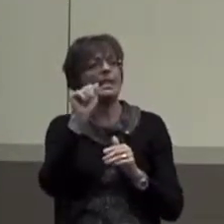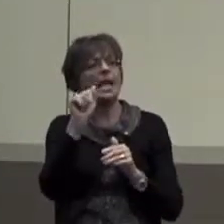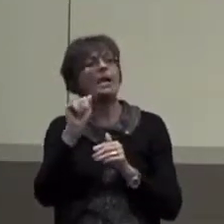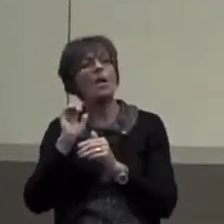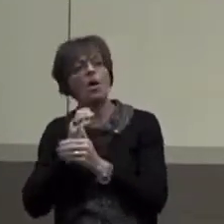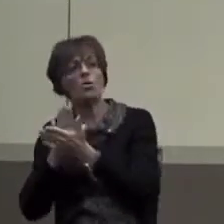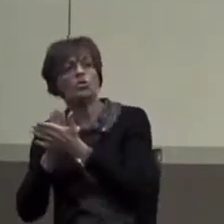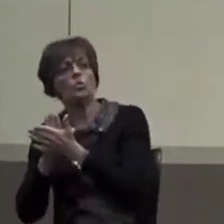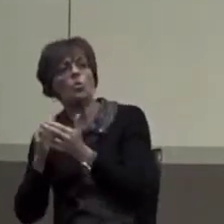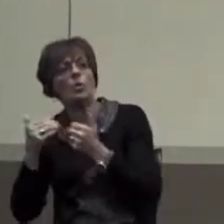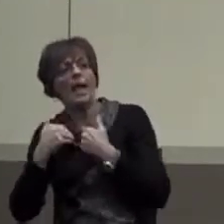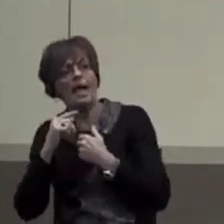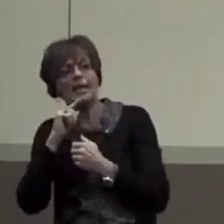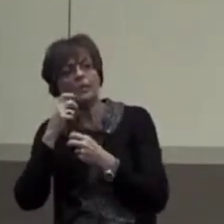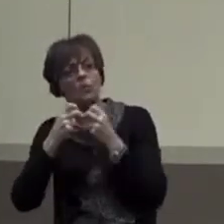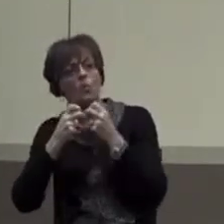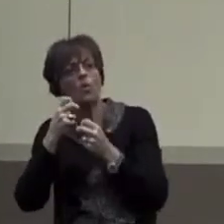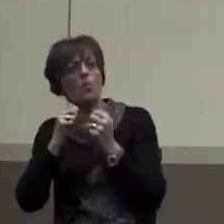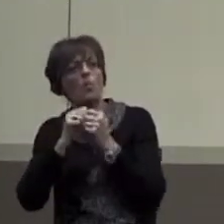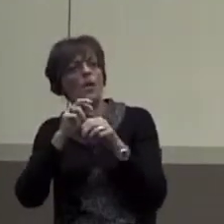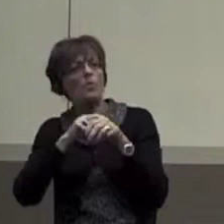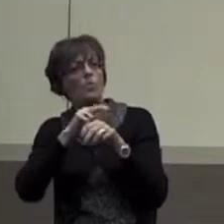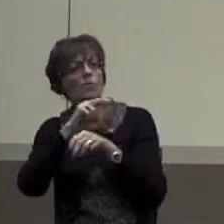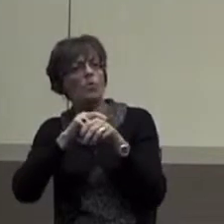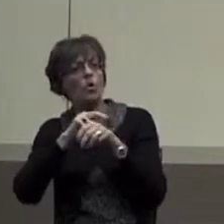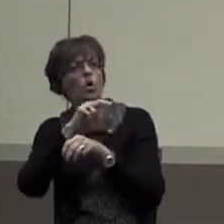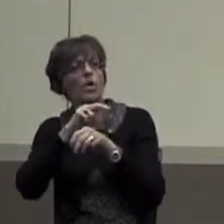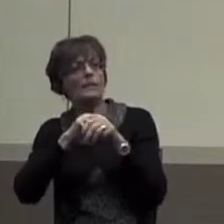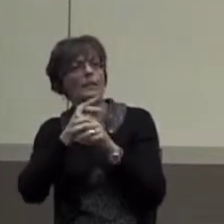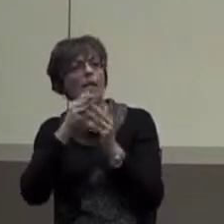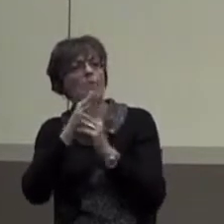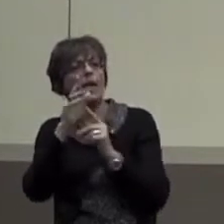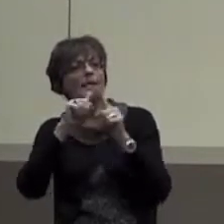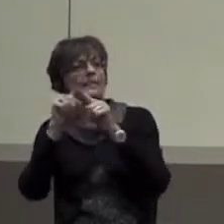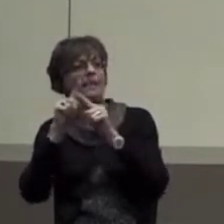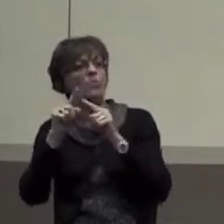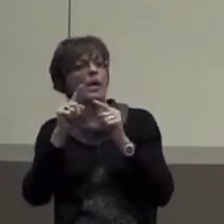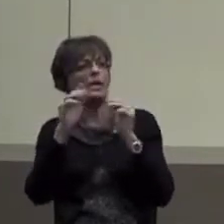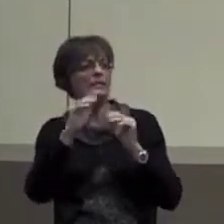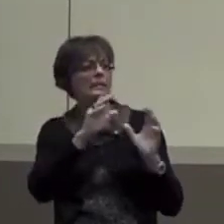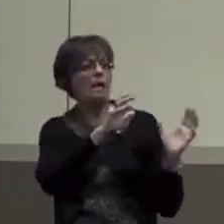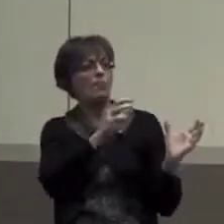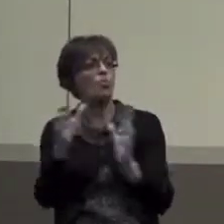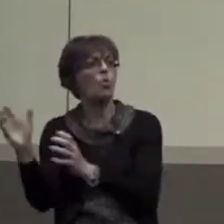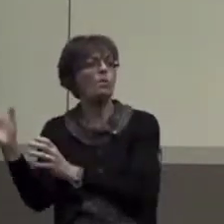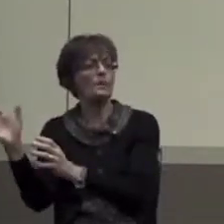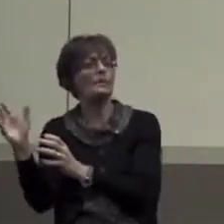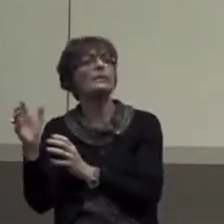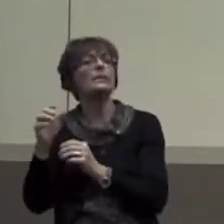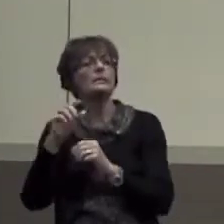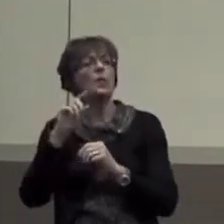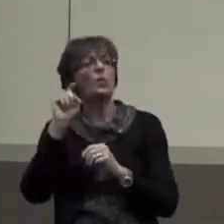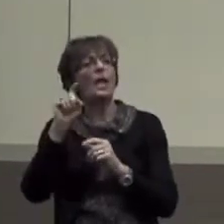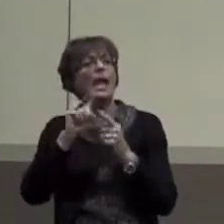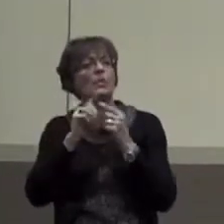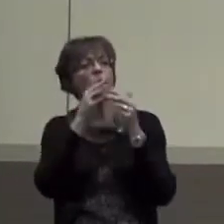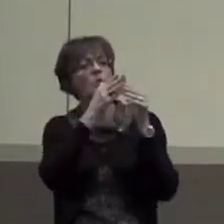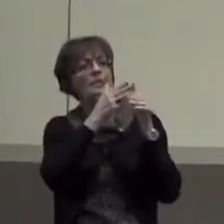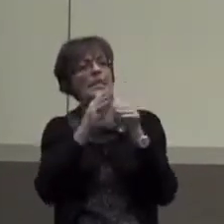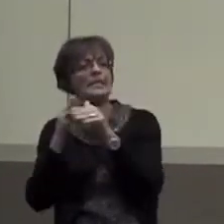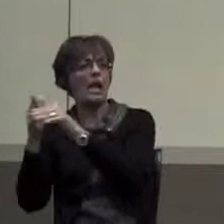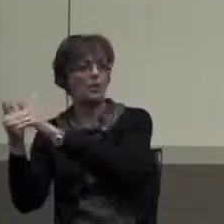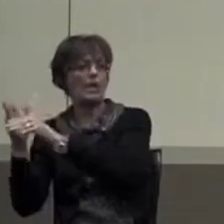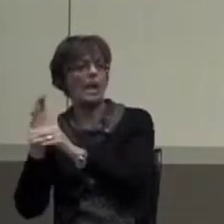with referrals by different subgroups. So we had to also disaggregate our data and see. But you can also do that